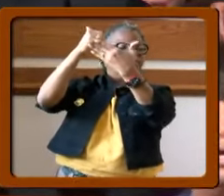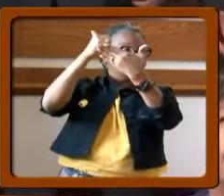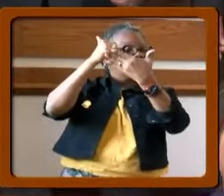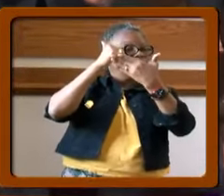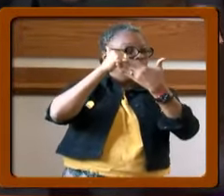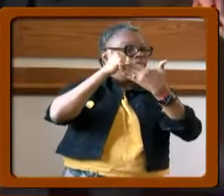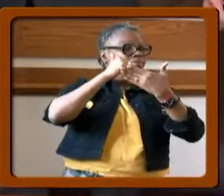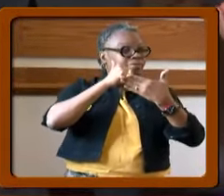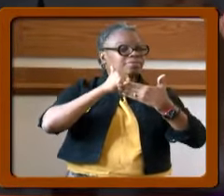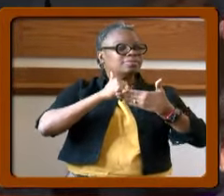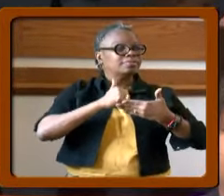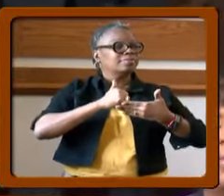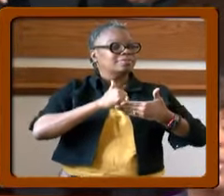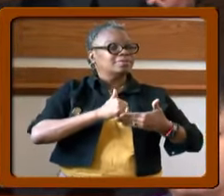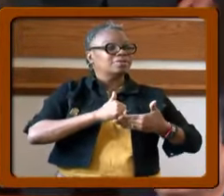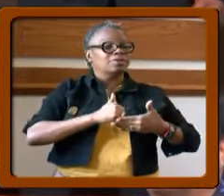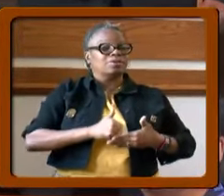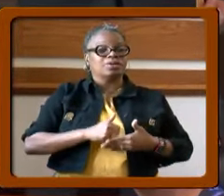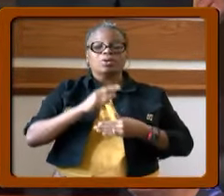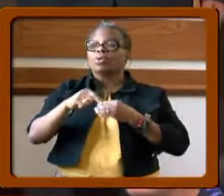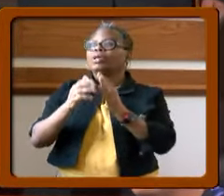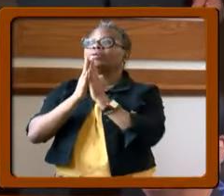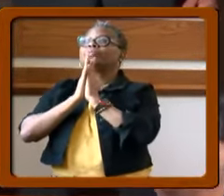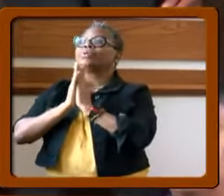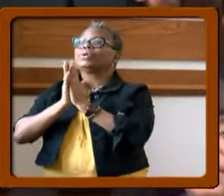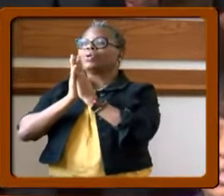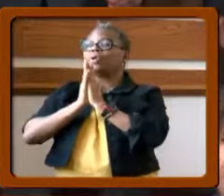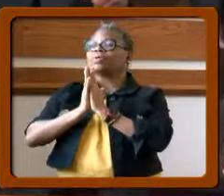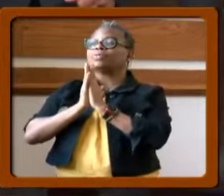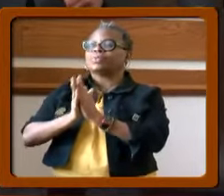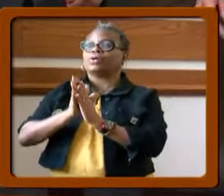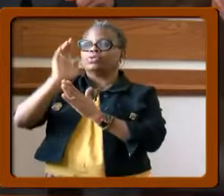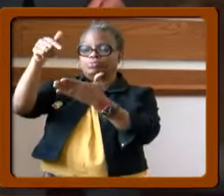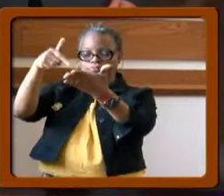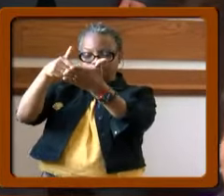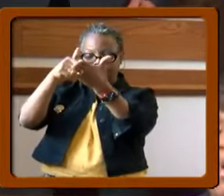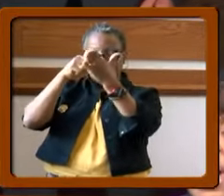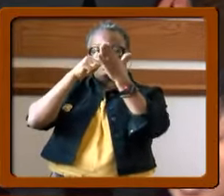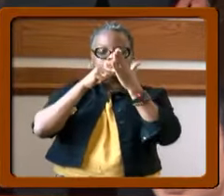Car broke down, Lord, you made a way.